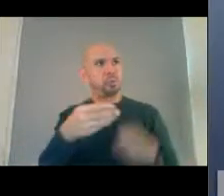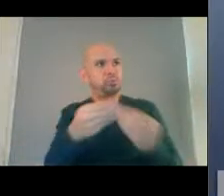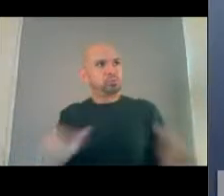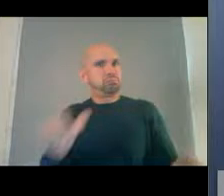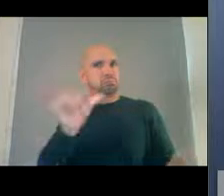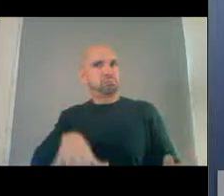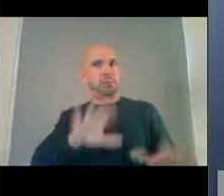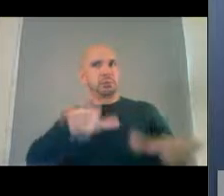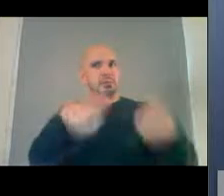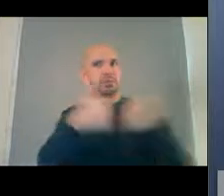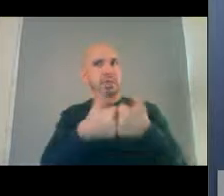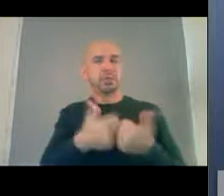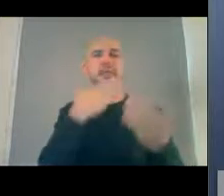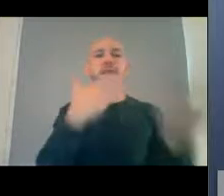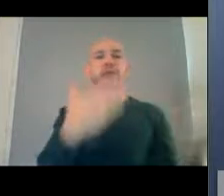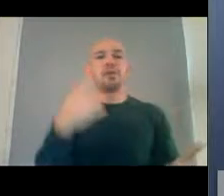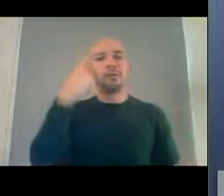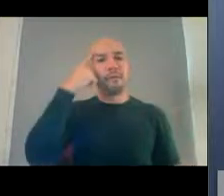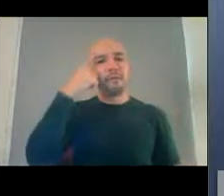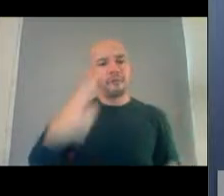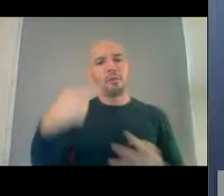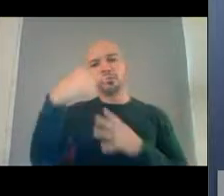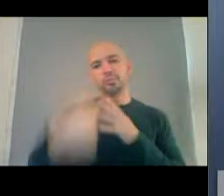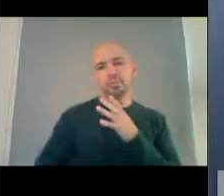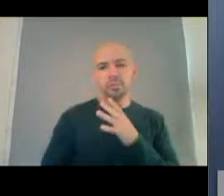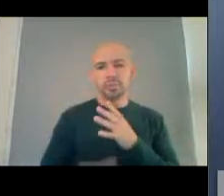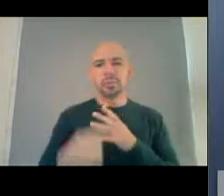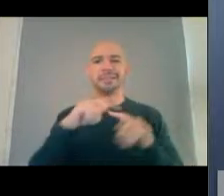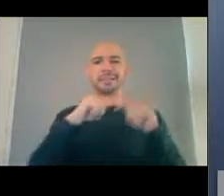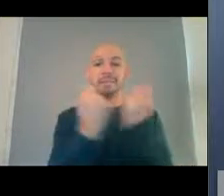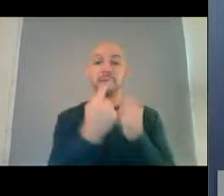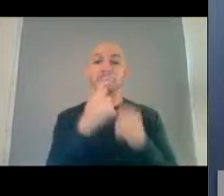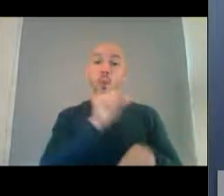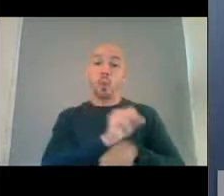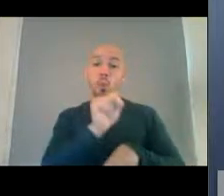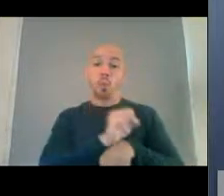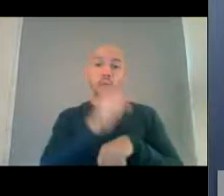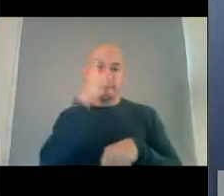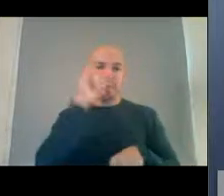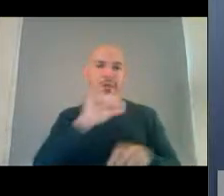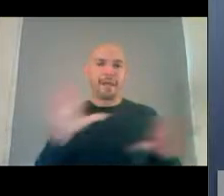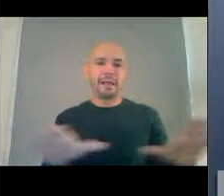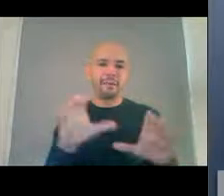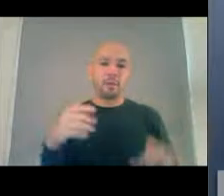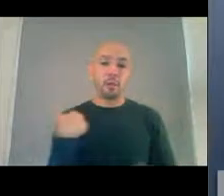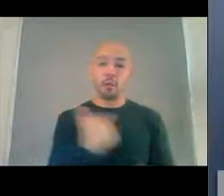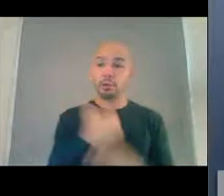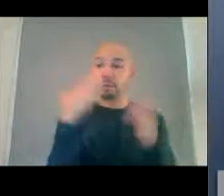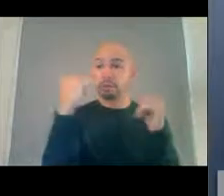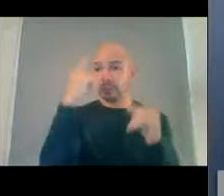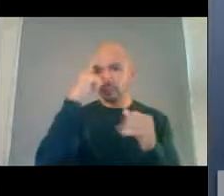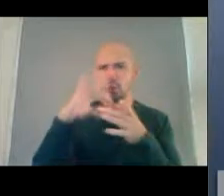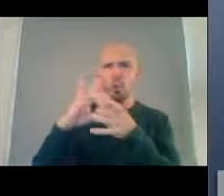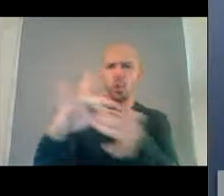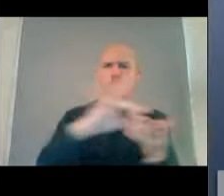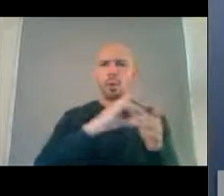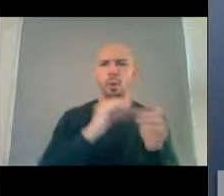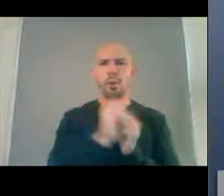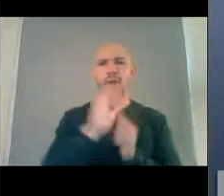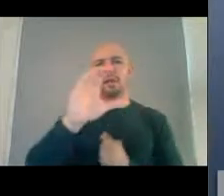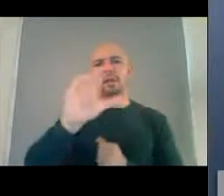to darwin and to emily abrahams and the rest of the calsta team that worked on that effort we expect to coordinate with calsta on follow-up